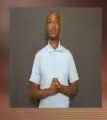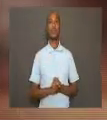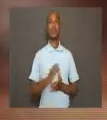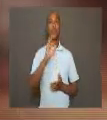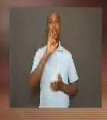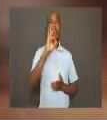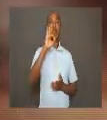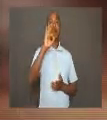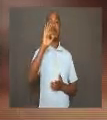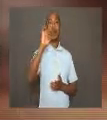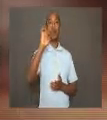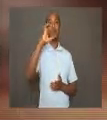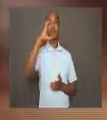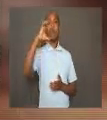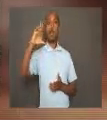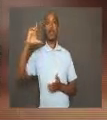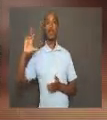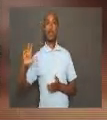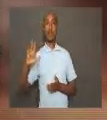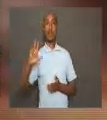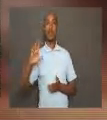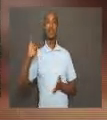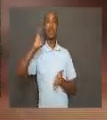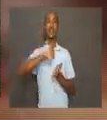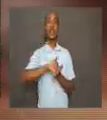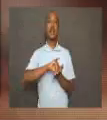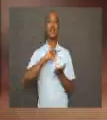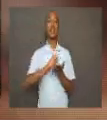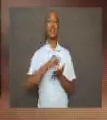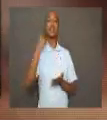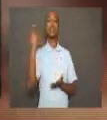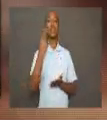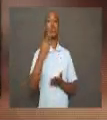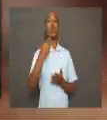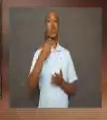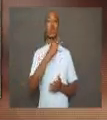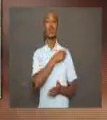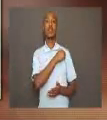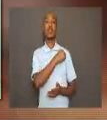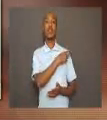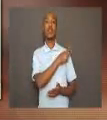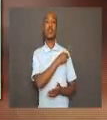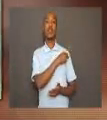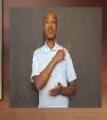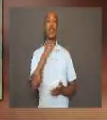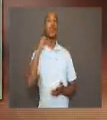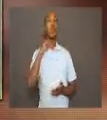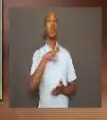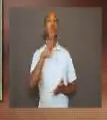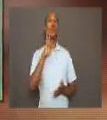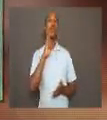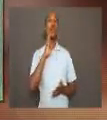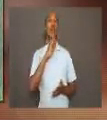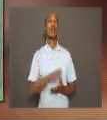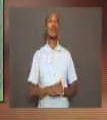Iron 3 chloride is a salt that is used to treat wastewater. It